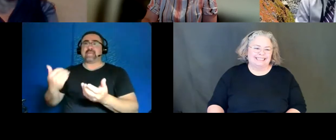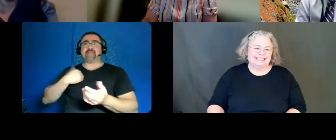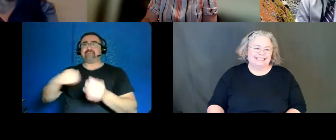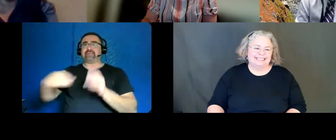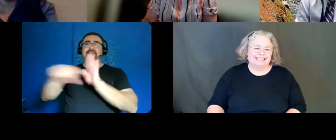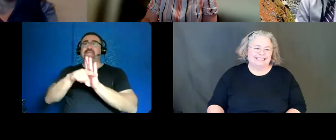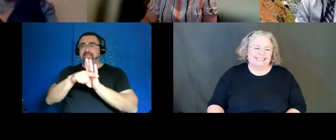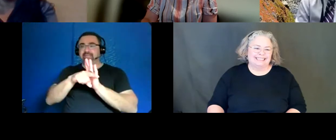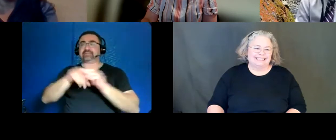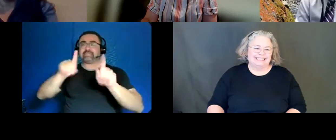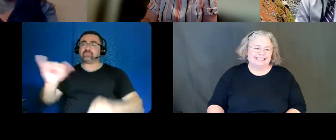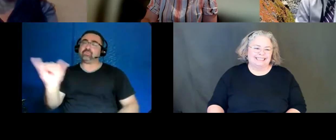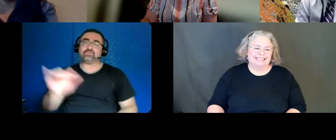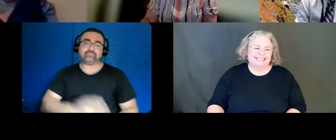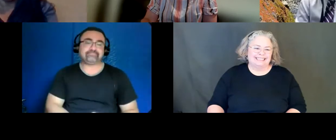test as well.